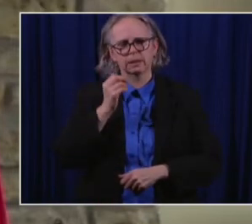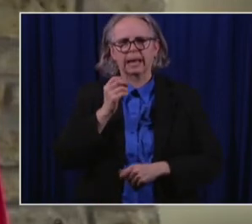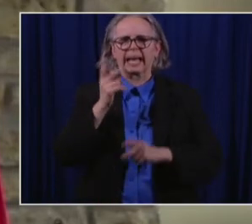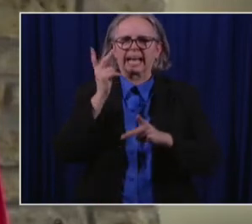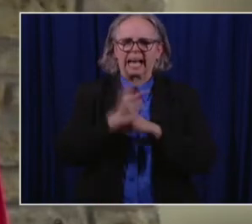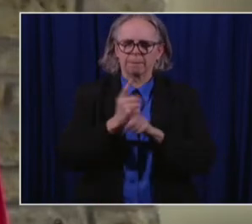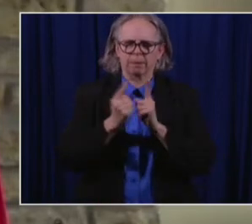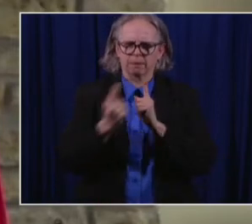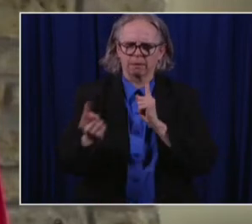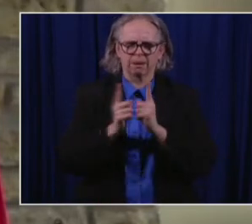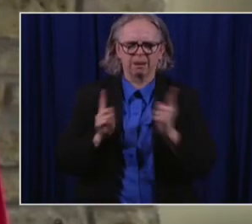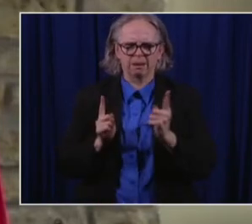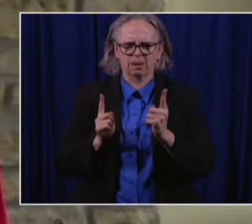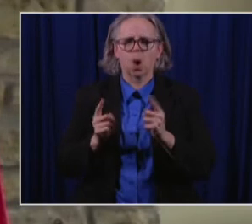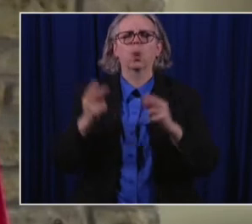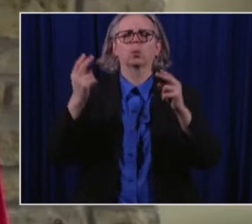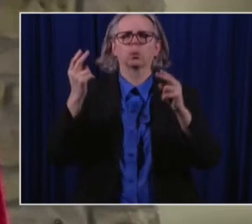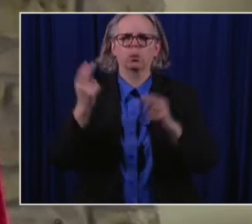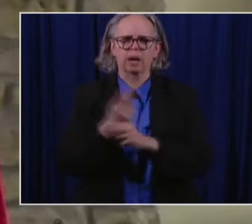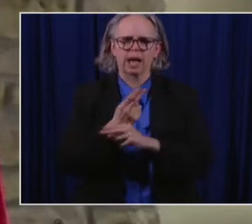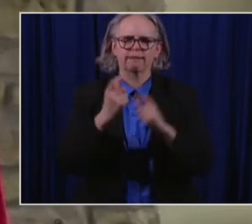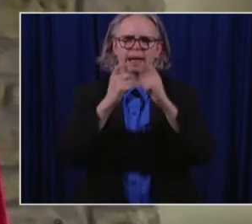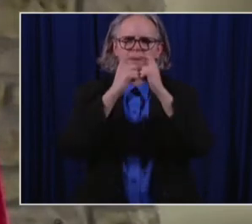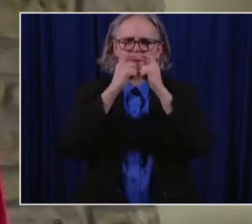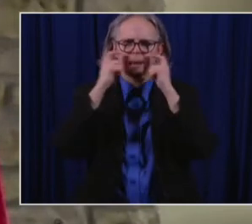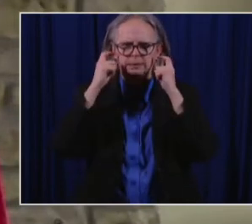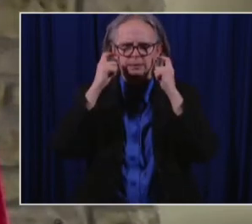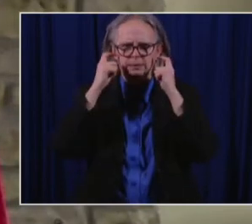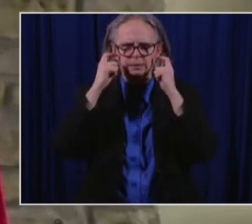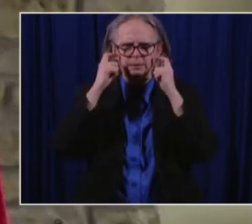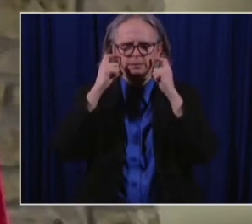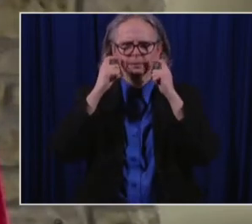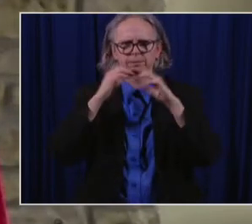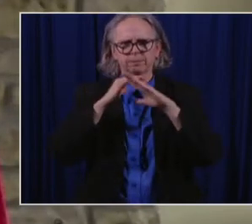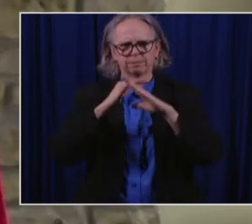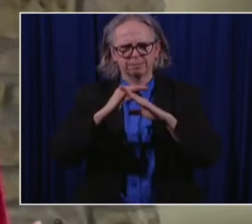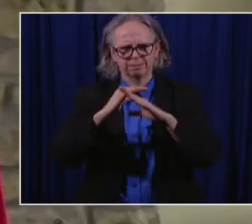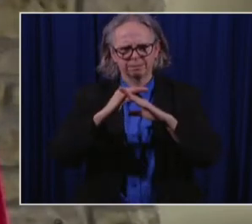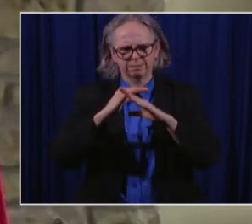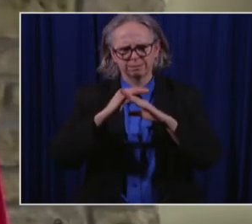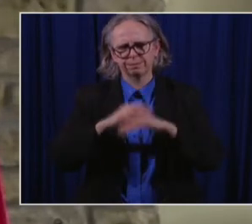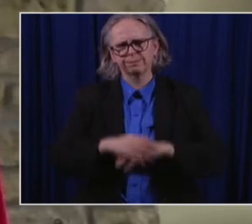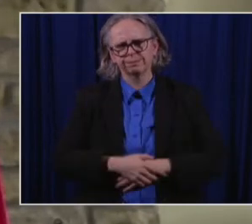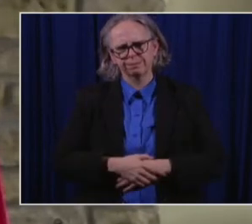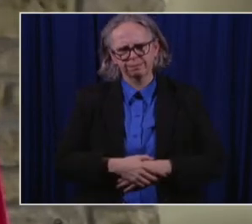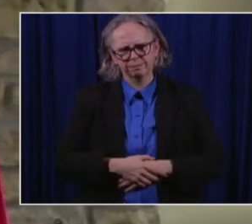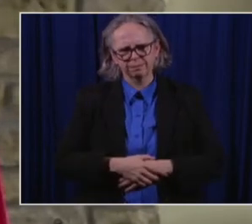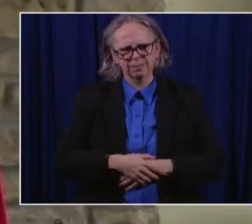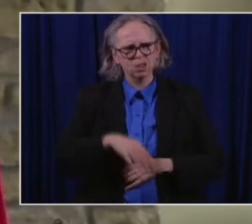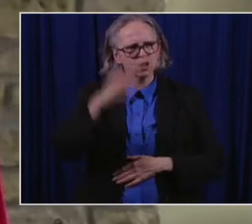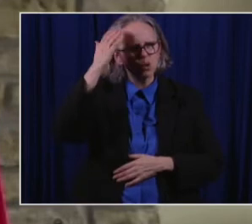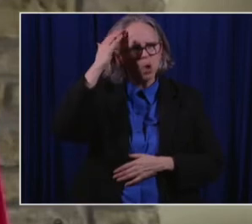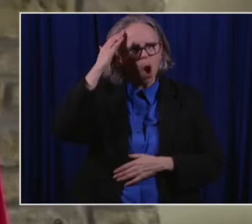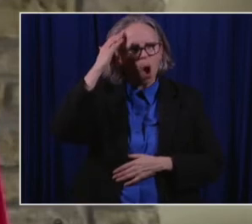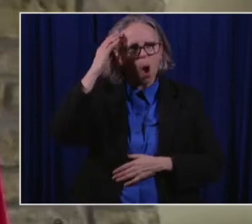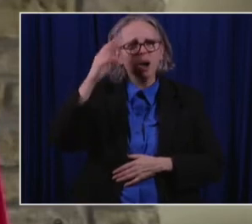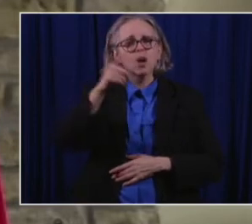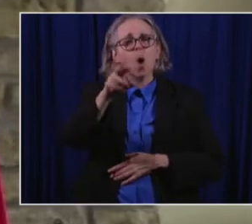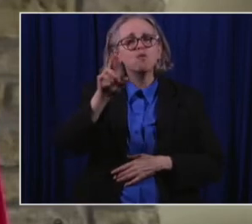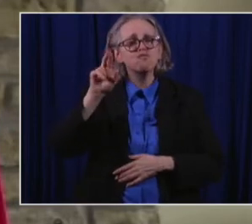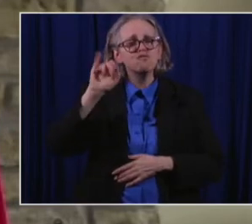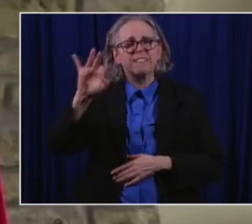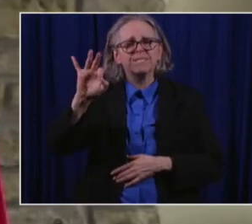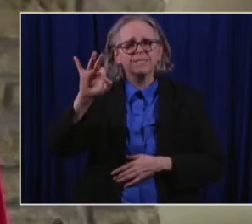this. And that, when you see refrigerator trucks and things like that for bodies, that's a pretty